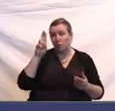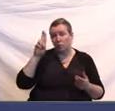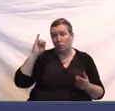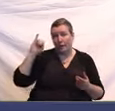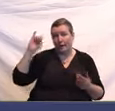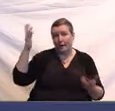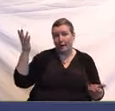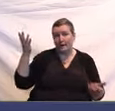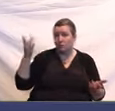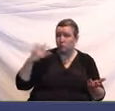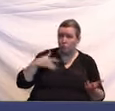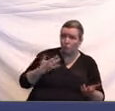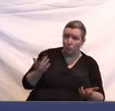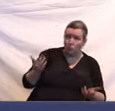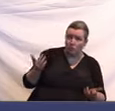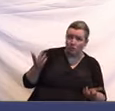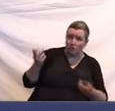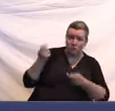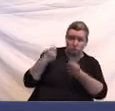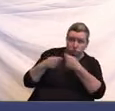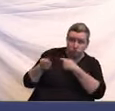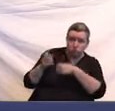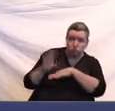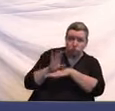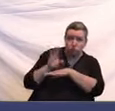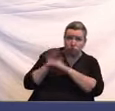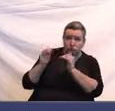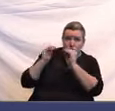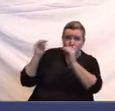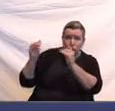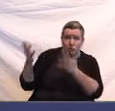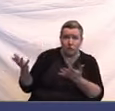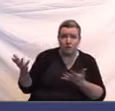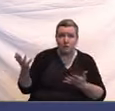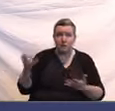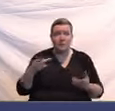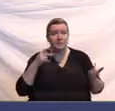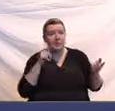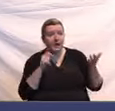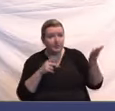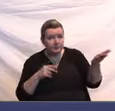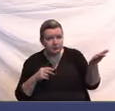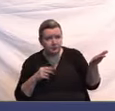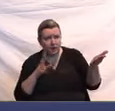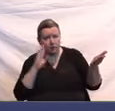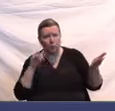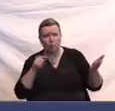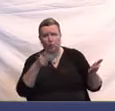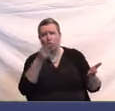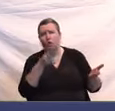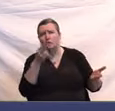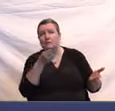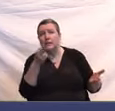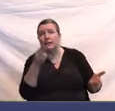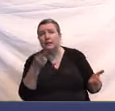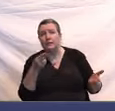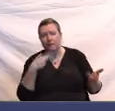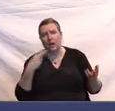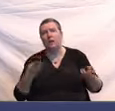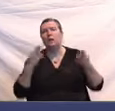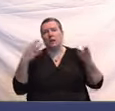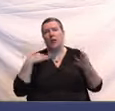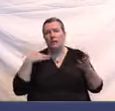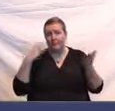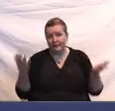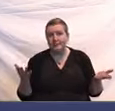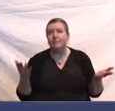computers? For you, Colonel, I know that your nomination is in front of the Senate Judiciary Committee on Thursday. Congratulations. Will you at least answer their questions